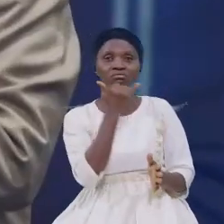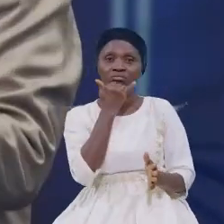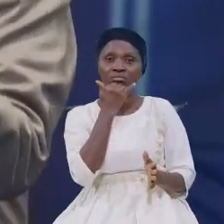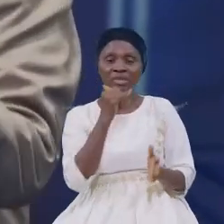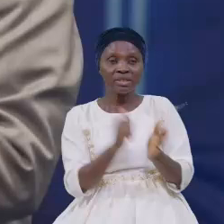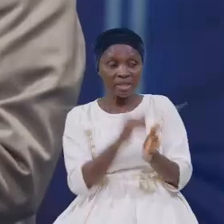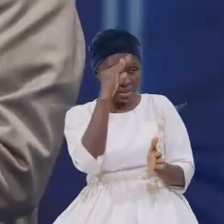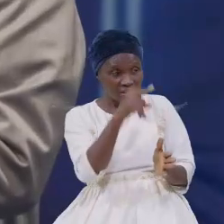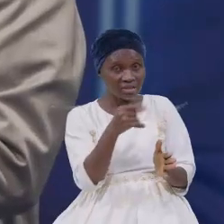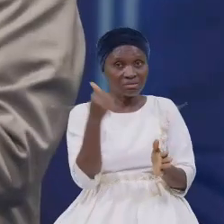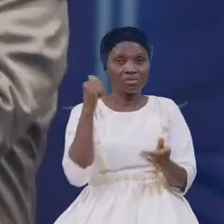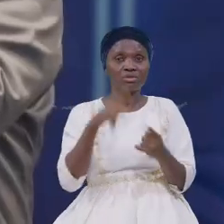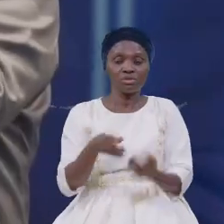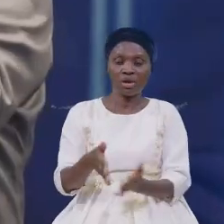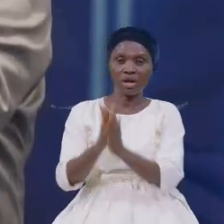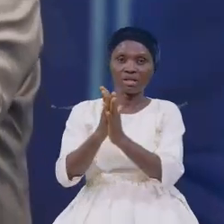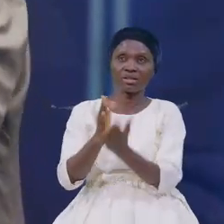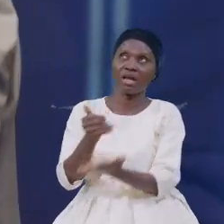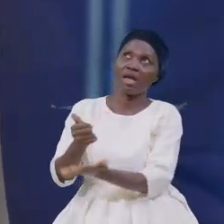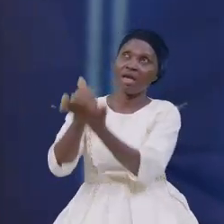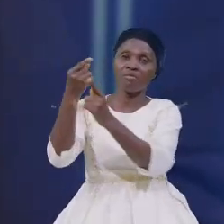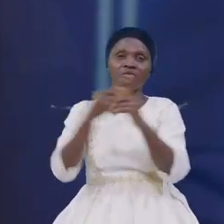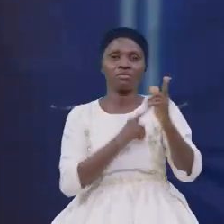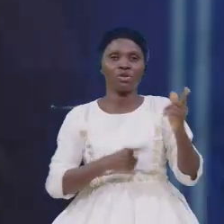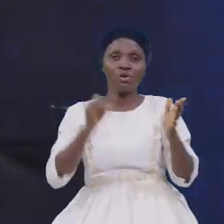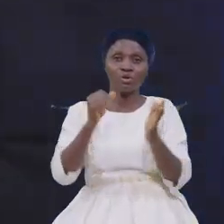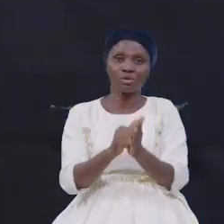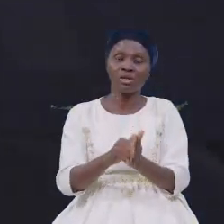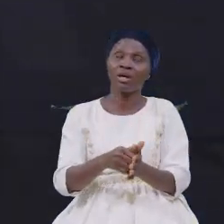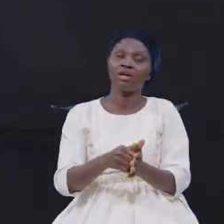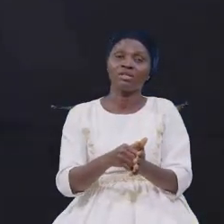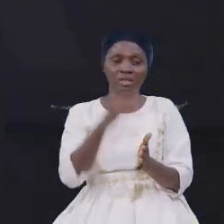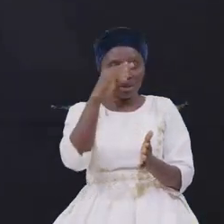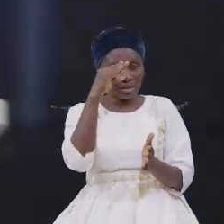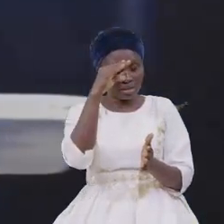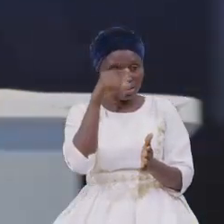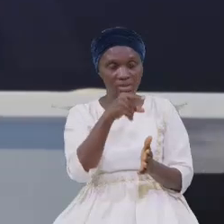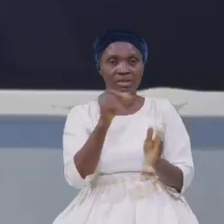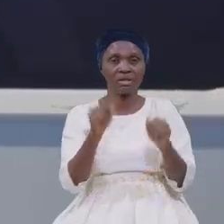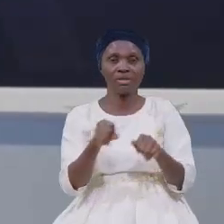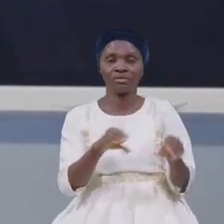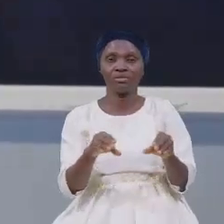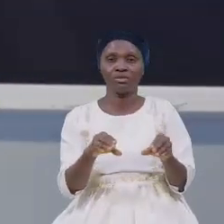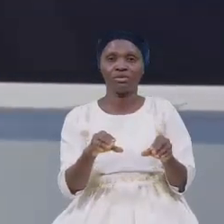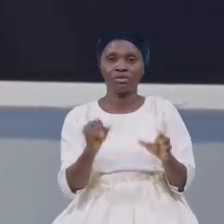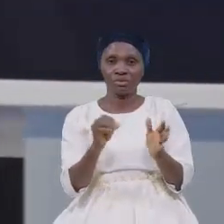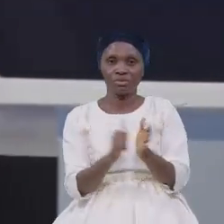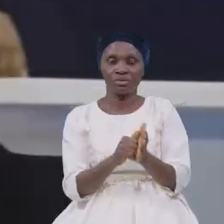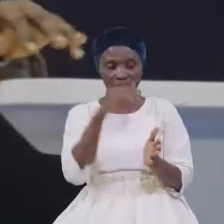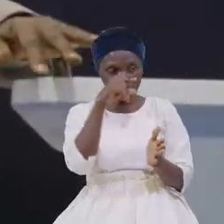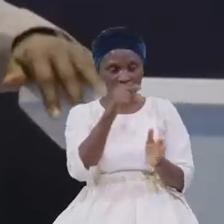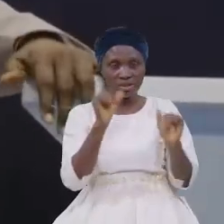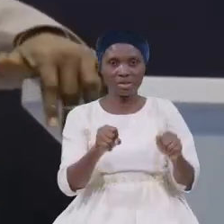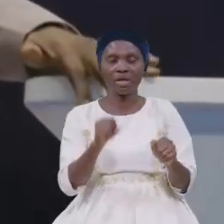the Lord so that he'll carry out what he needed to carry out to be saved. And so, but